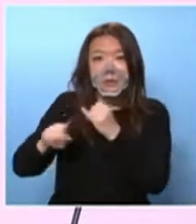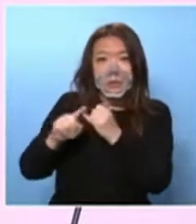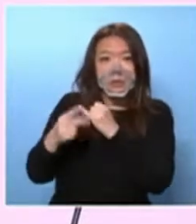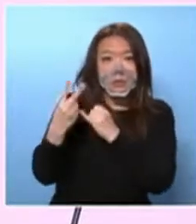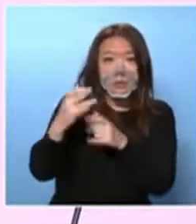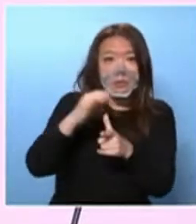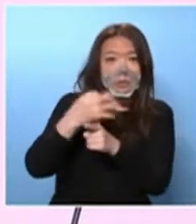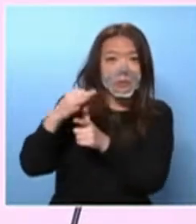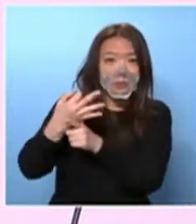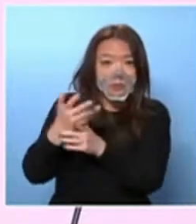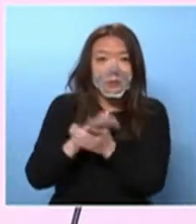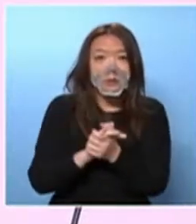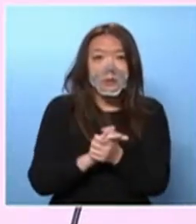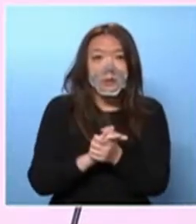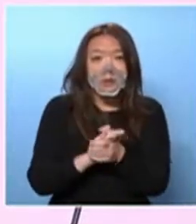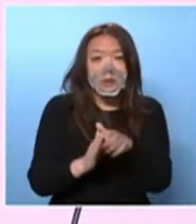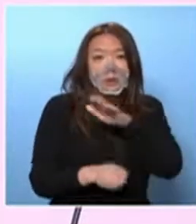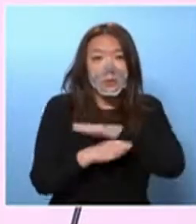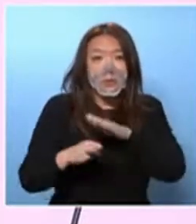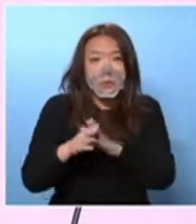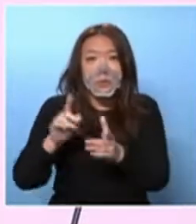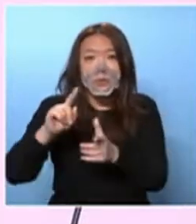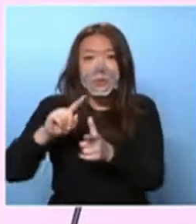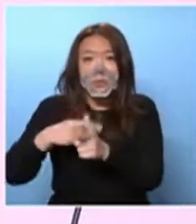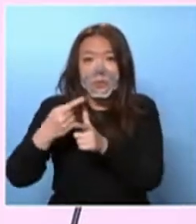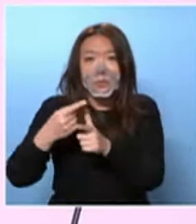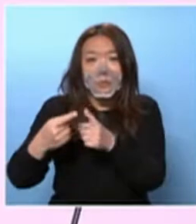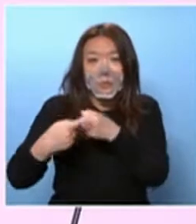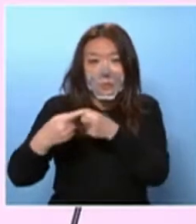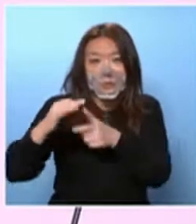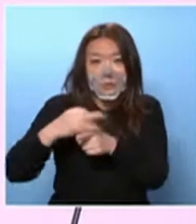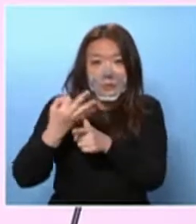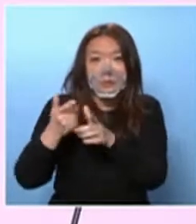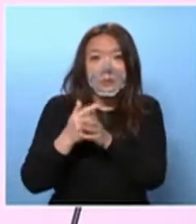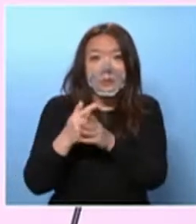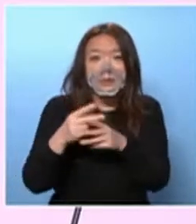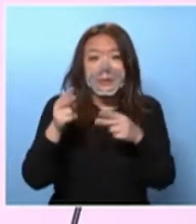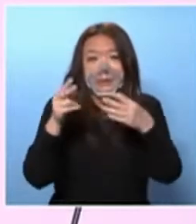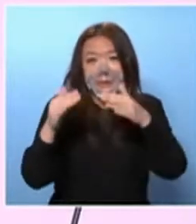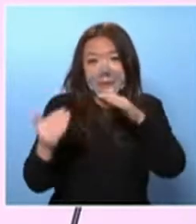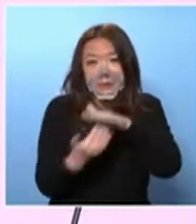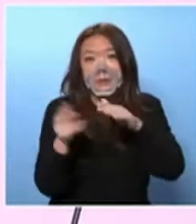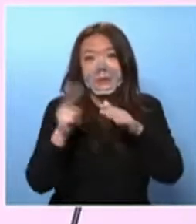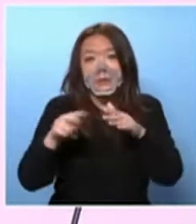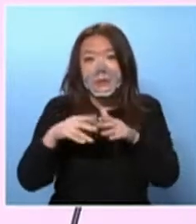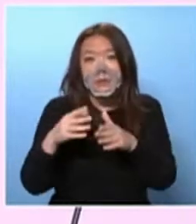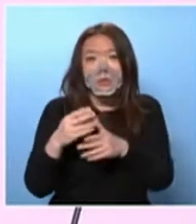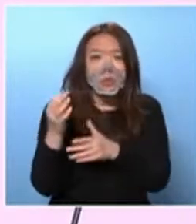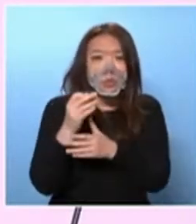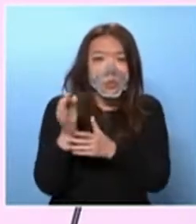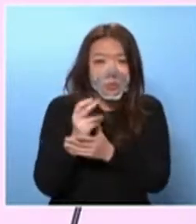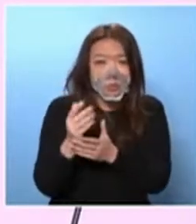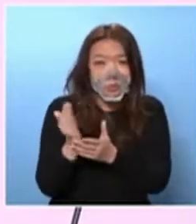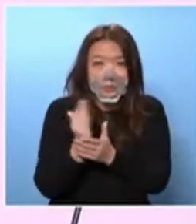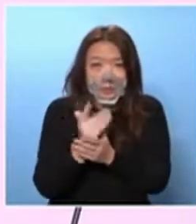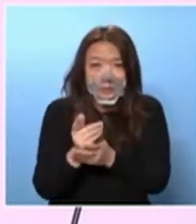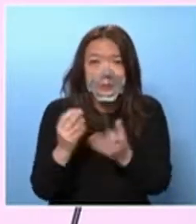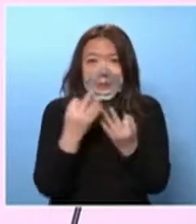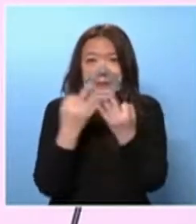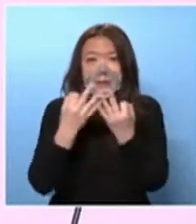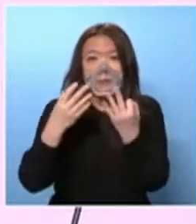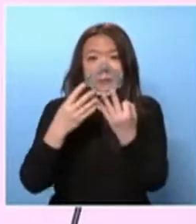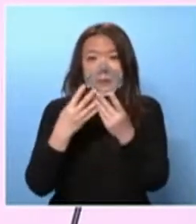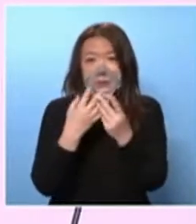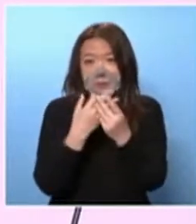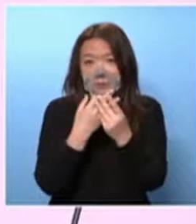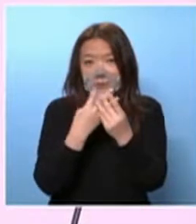of $5,000 per quarter in the first 2 quarters and a ceiling of $2,000 per quarter in the remaining 2 quarters for each rateable